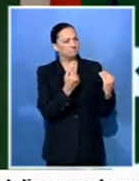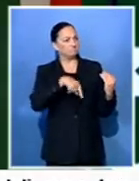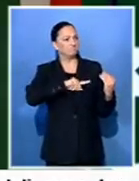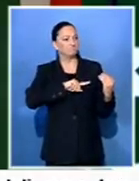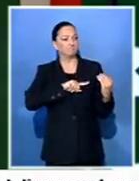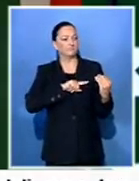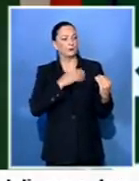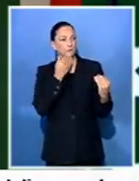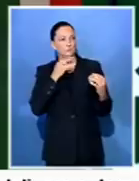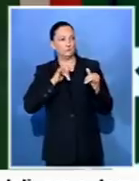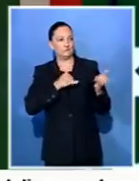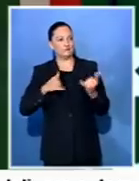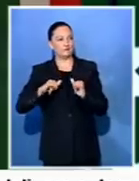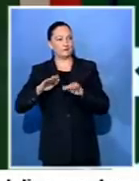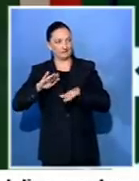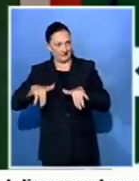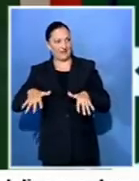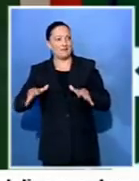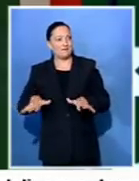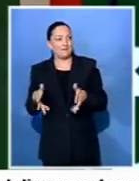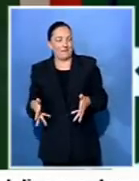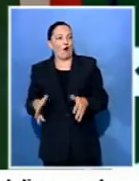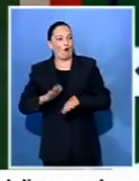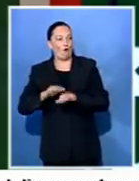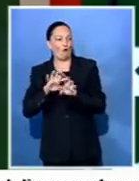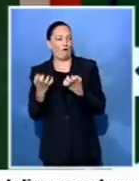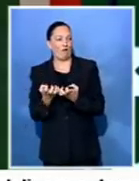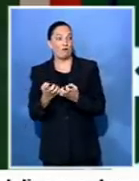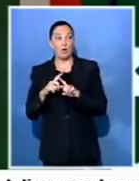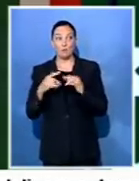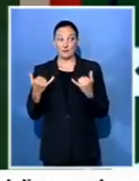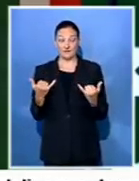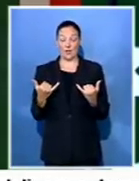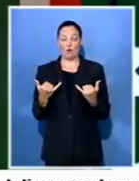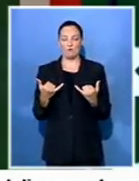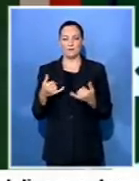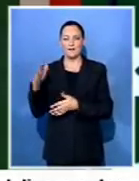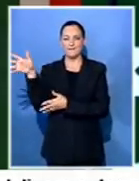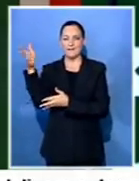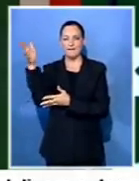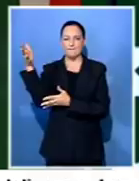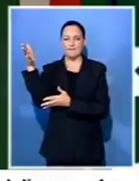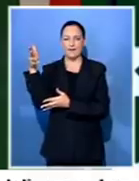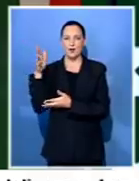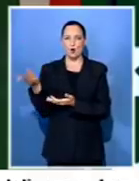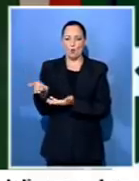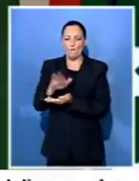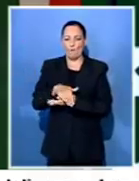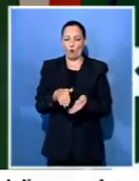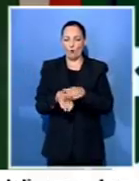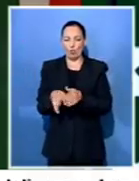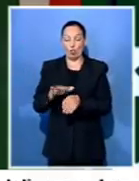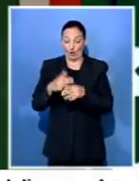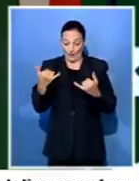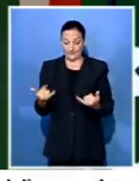behind. As we fold the flag that now covers him, we will commend his